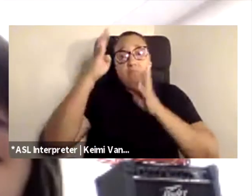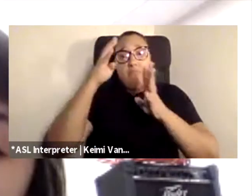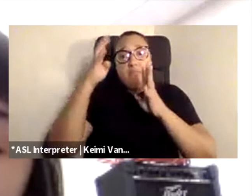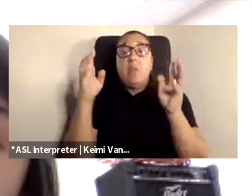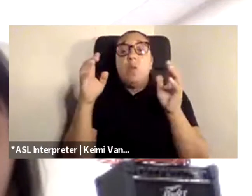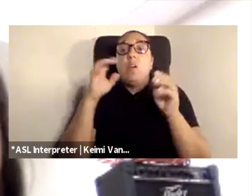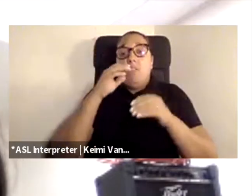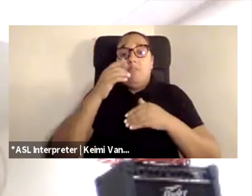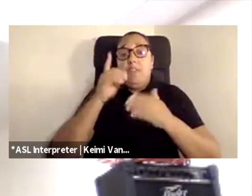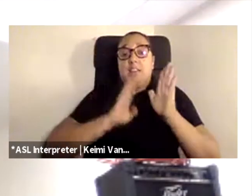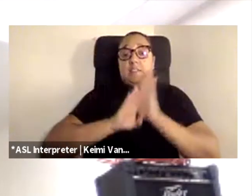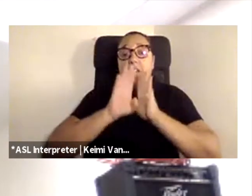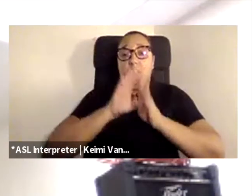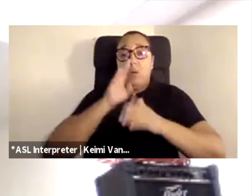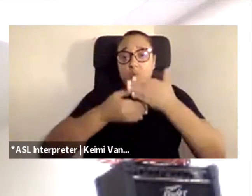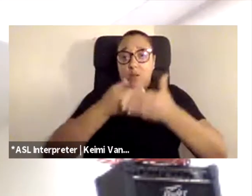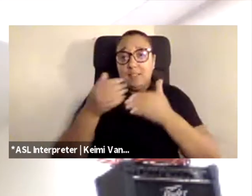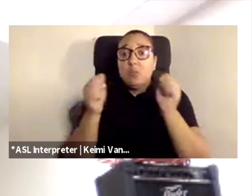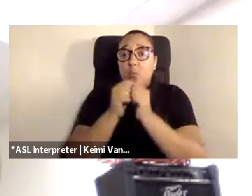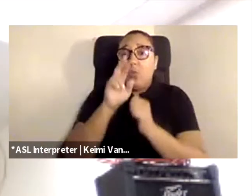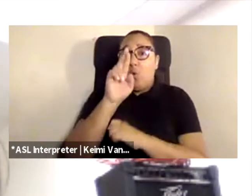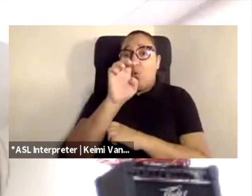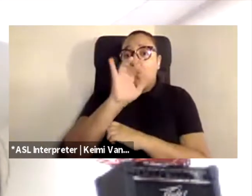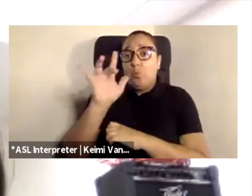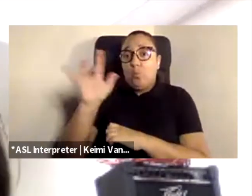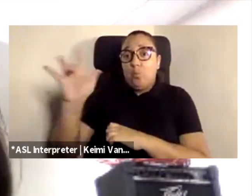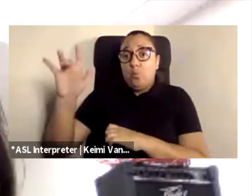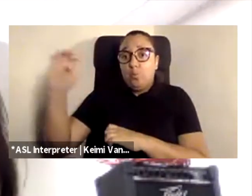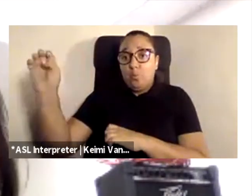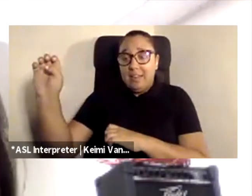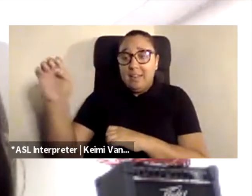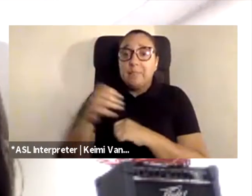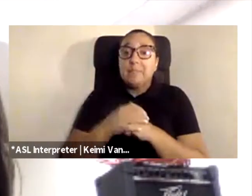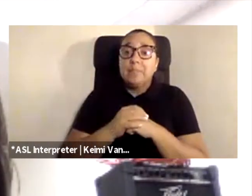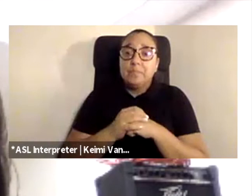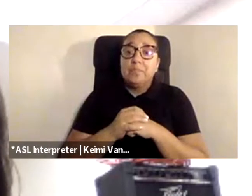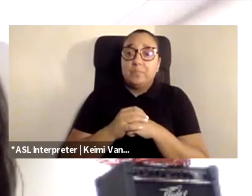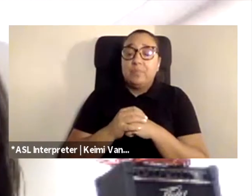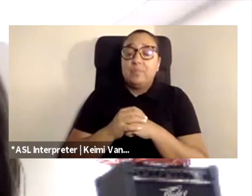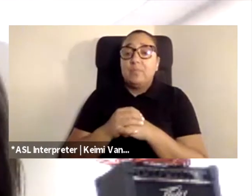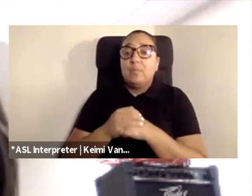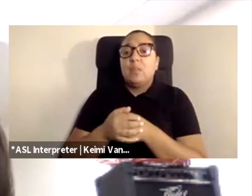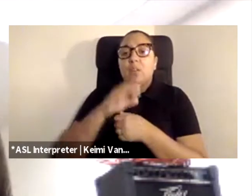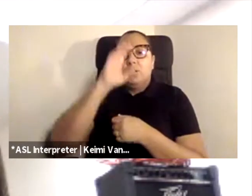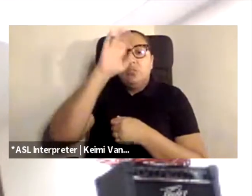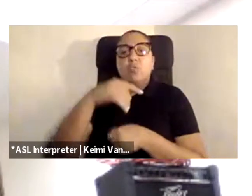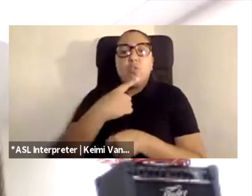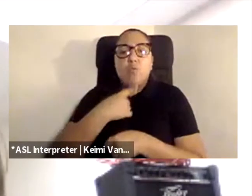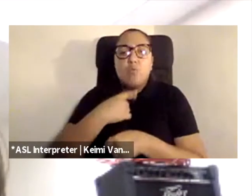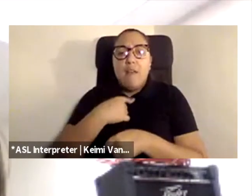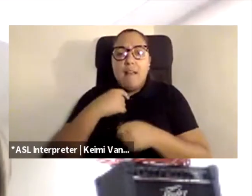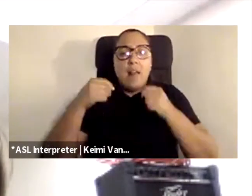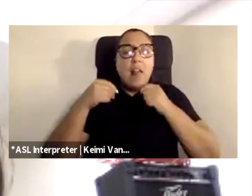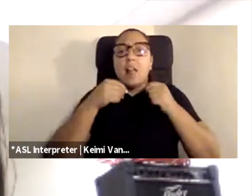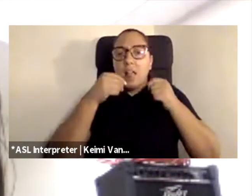news articles, academic papers, hongbao, which are the red envelopes given to children from